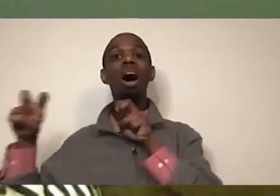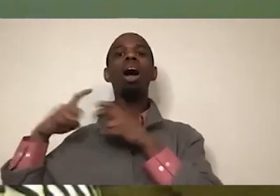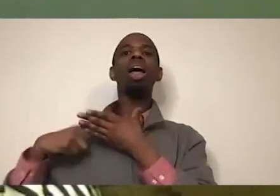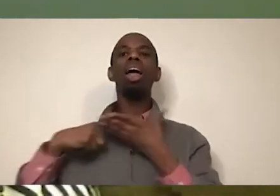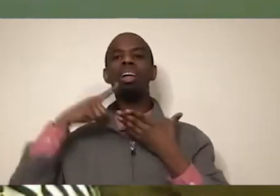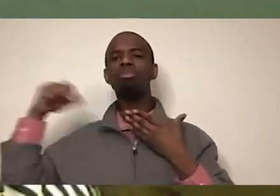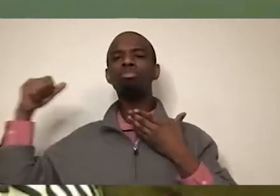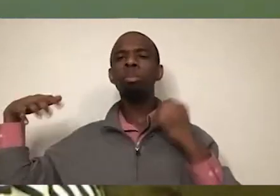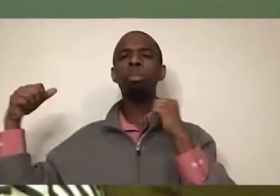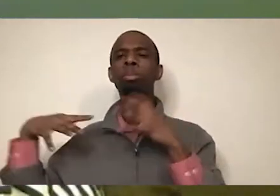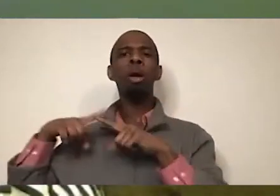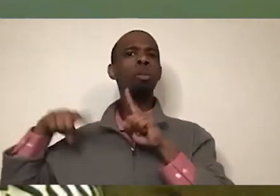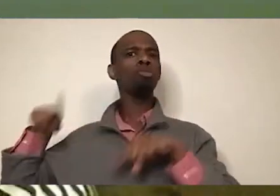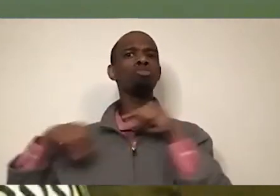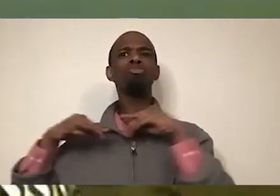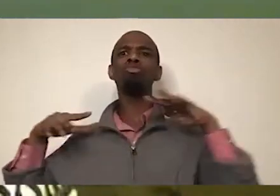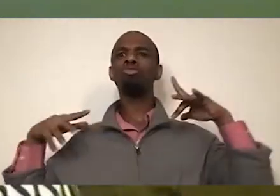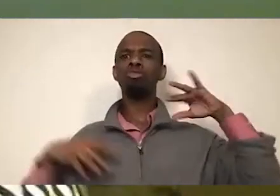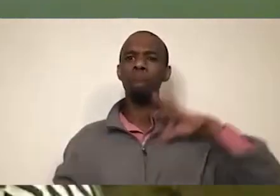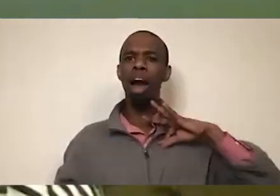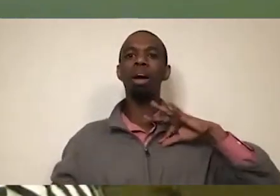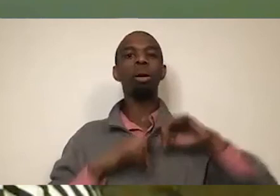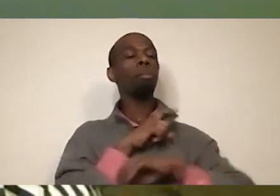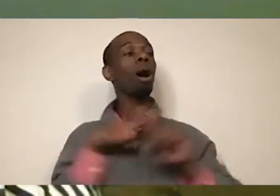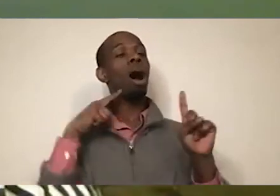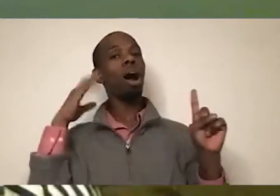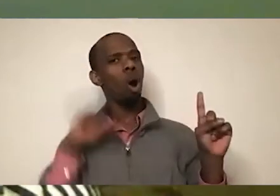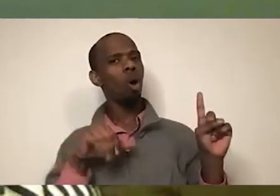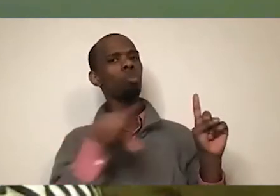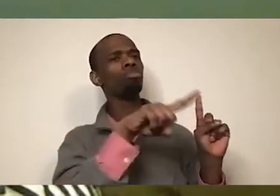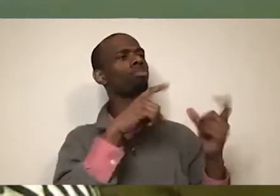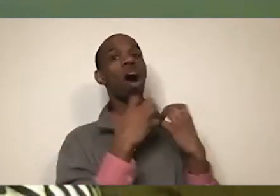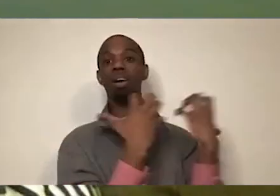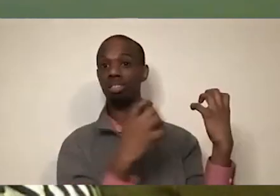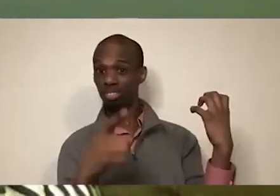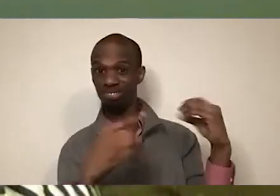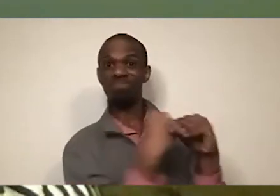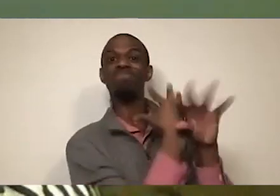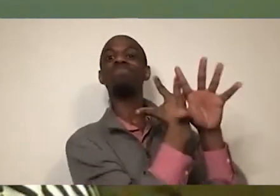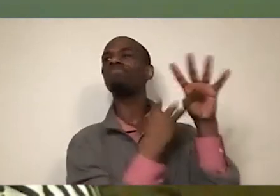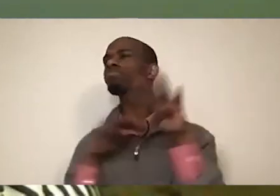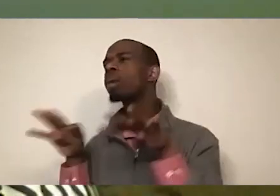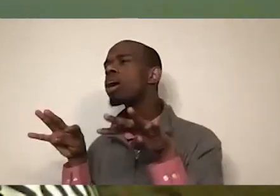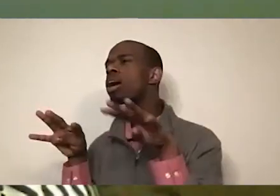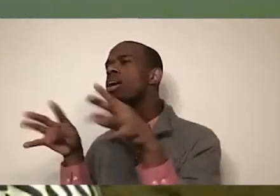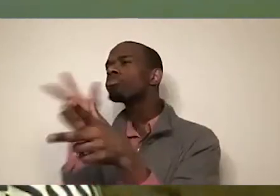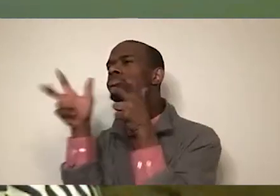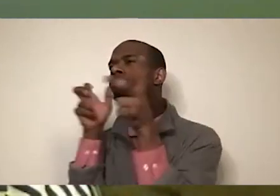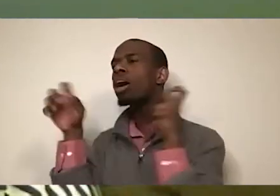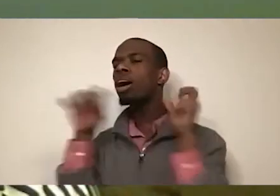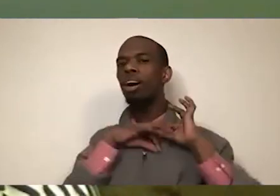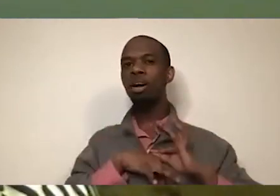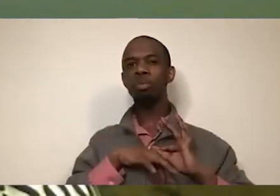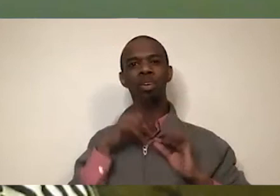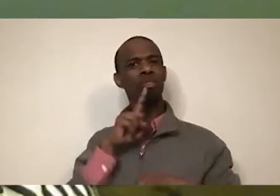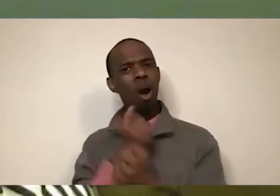challenging, complicated, long game types of engagements. And thank you so much for taking a moment to help